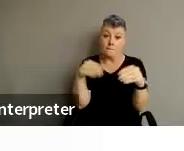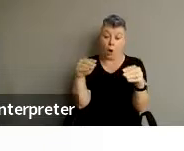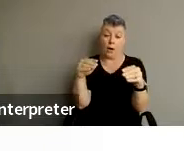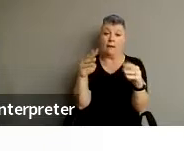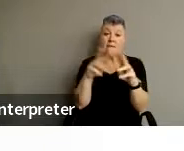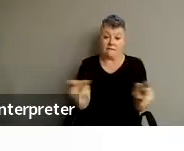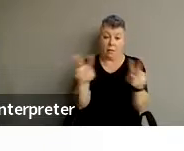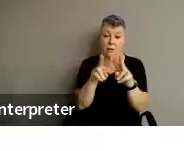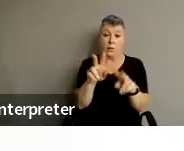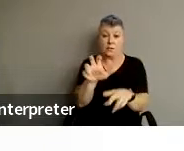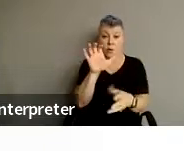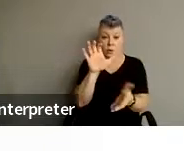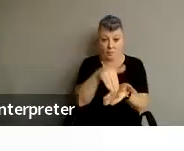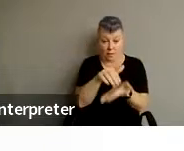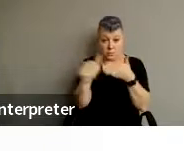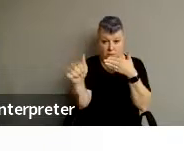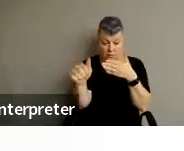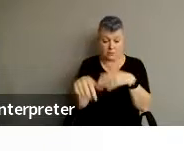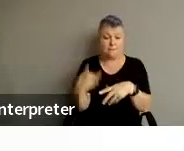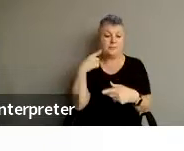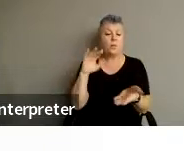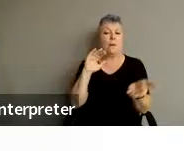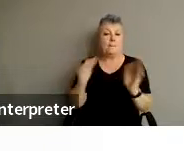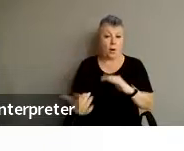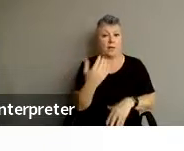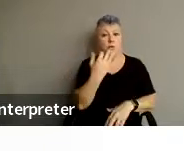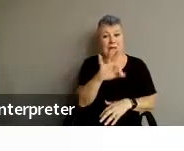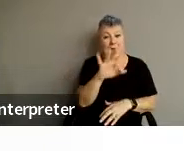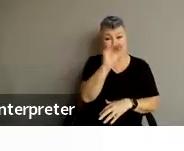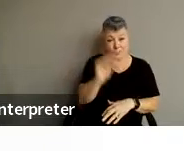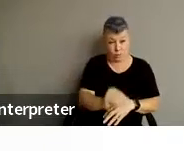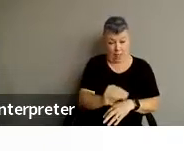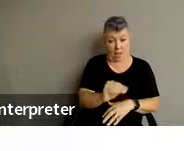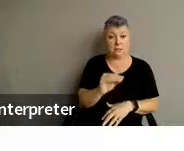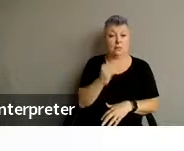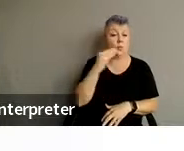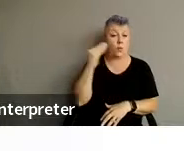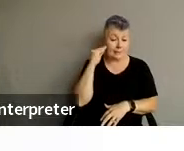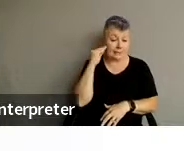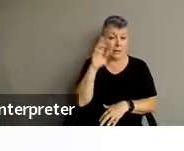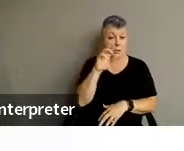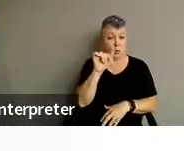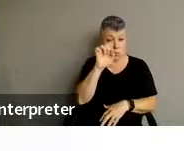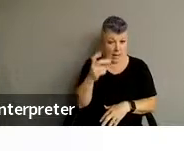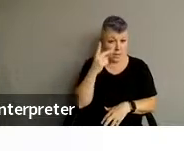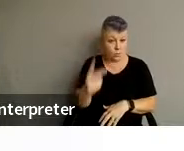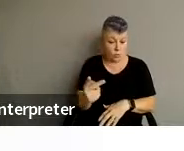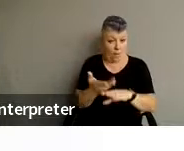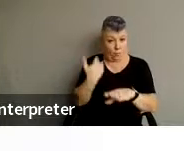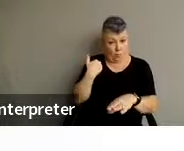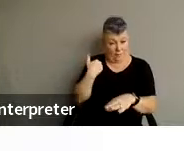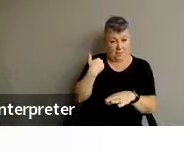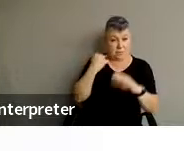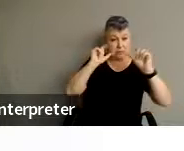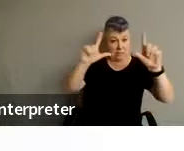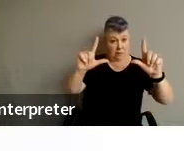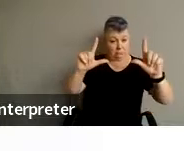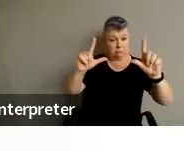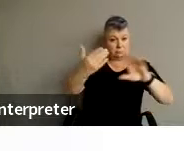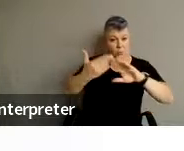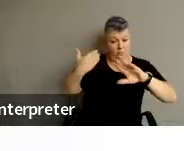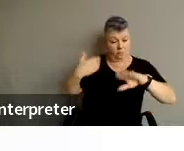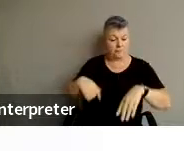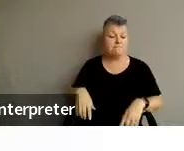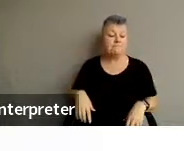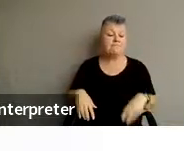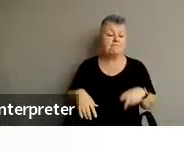multiply that by the 19% residential rate that we had on the previous slide. That gives us our assessed